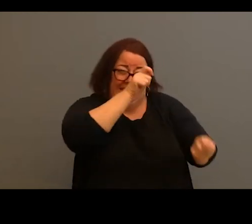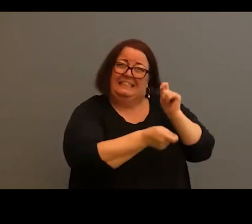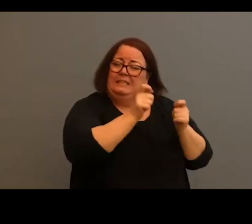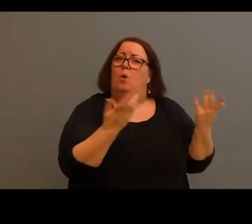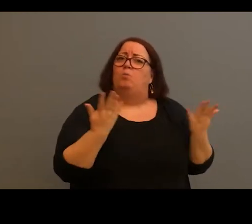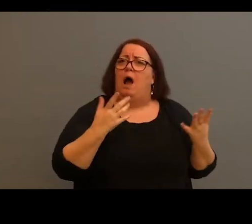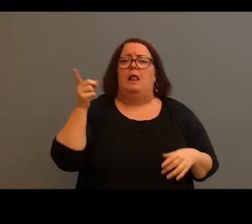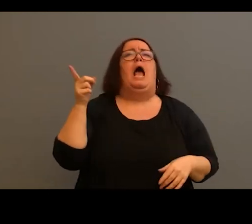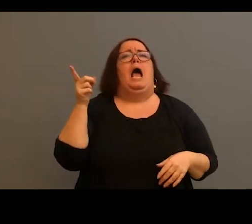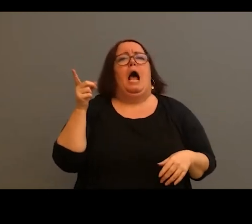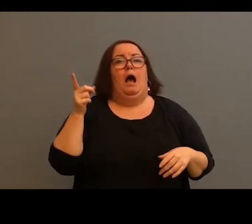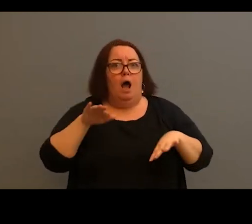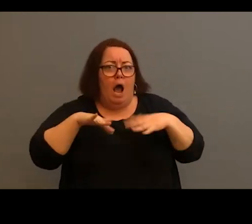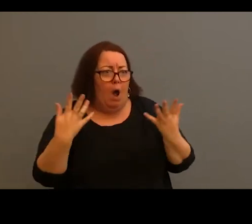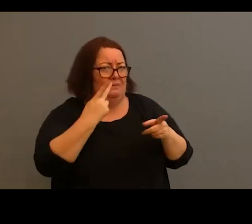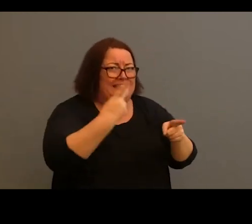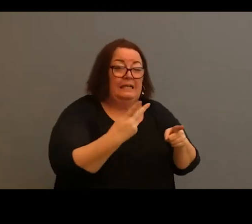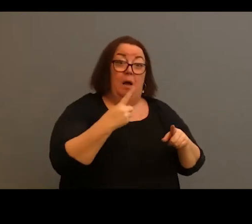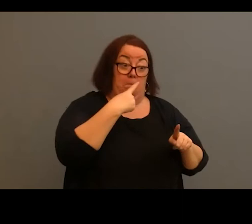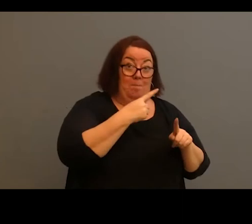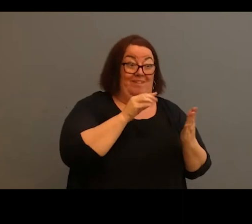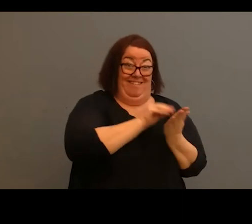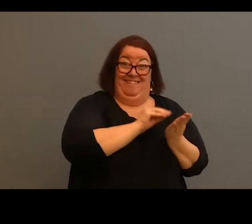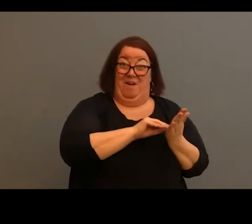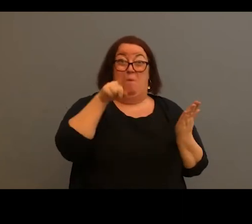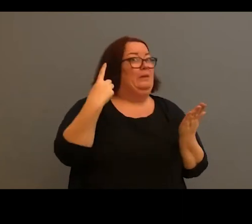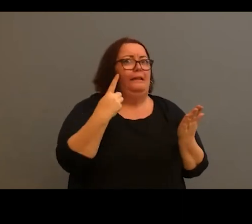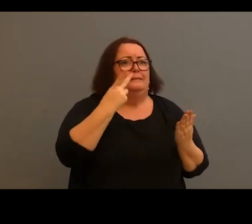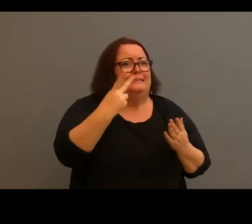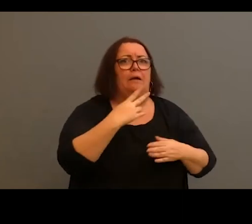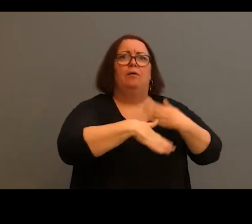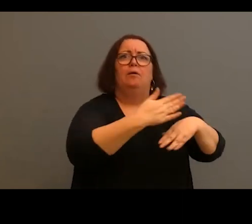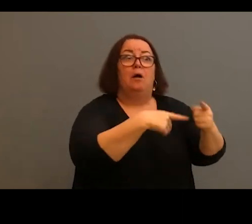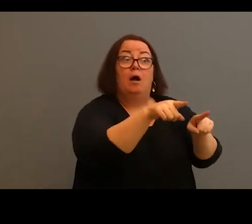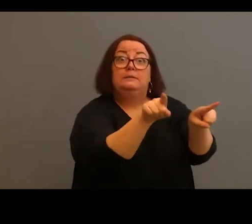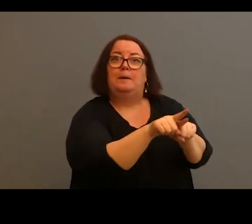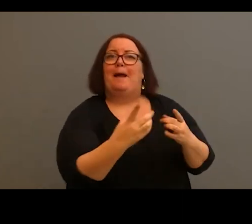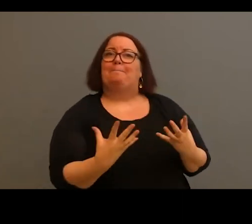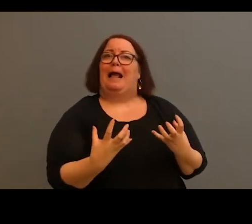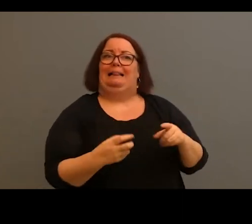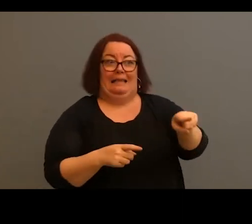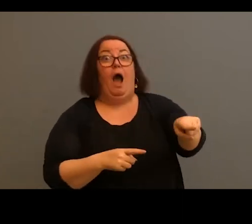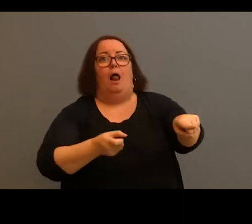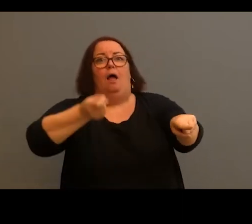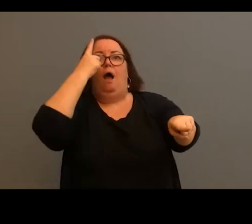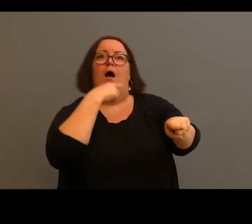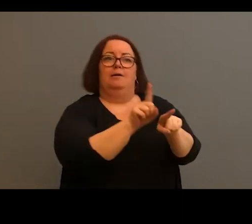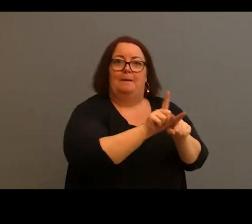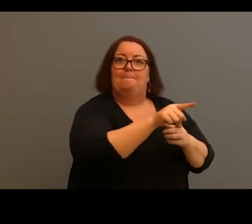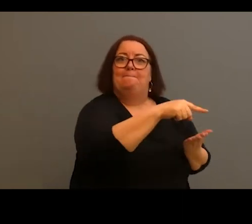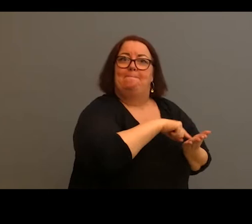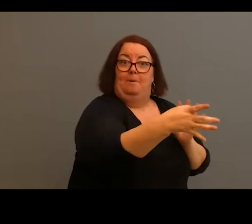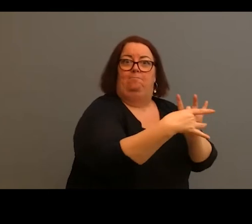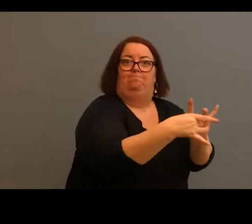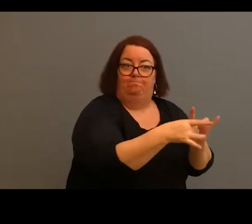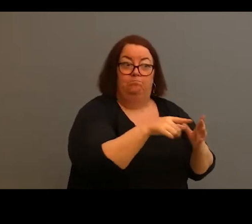collecting data, but when is a building, society, service really universally designed? What's